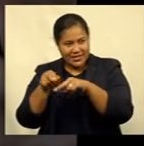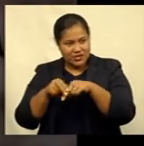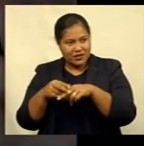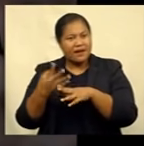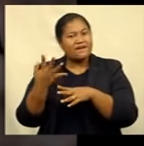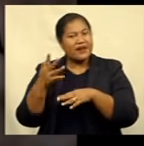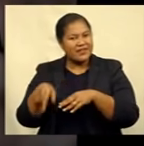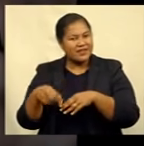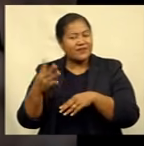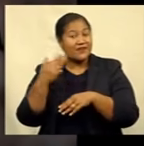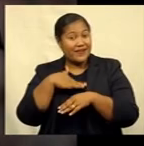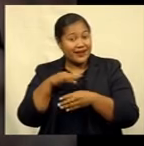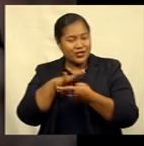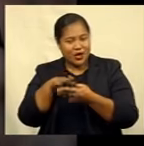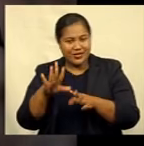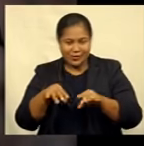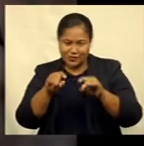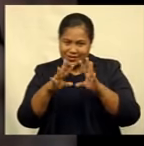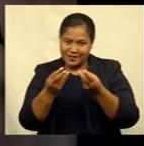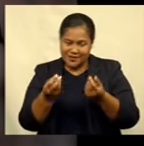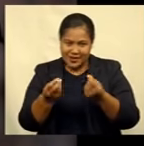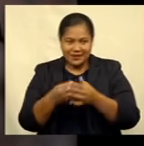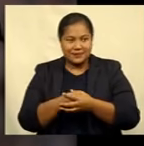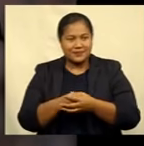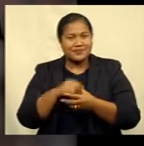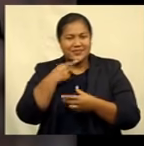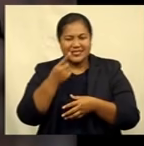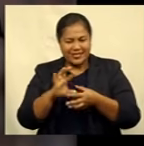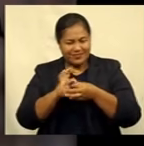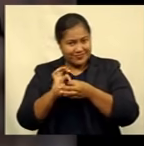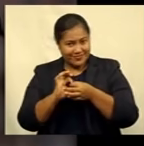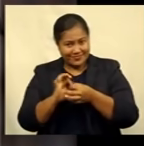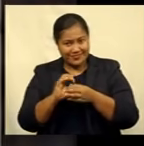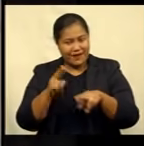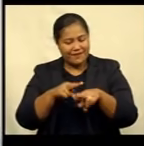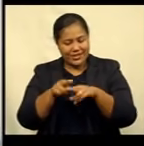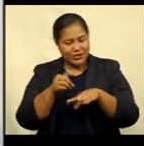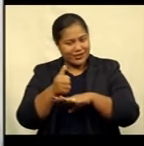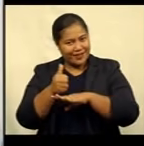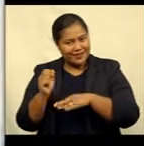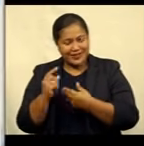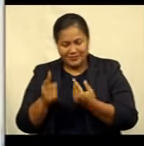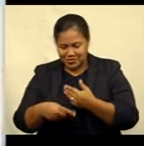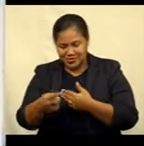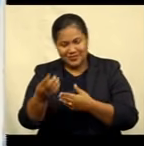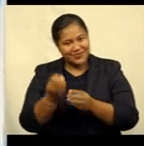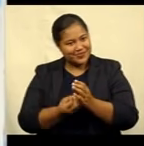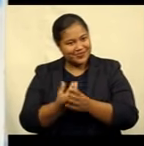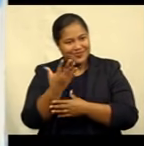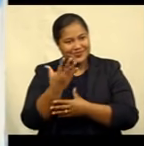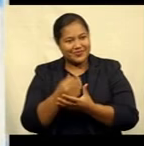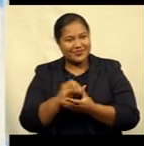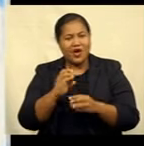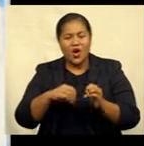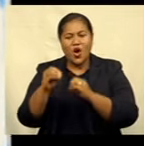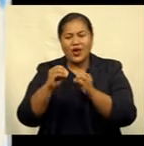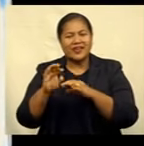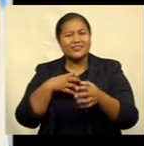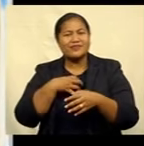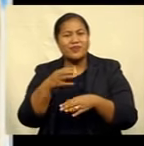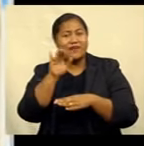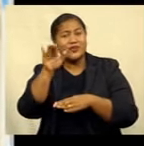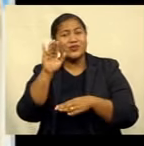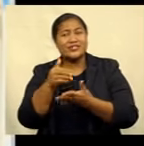$5,500 Australian. VMSA's relationship with the Fijian government continues to grow, organizing more future